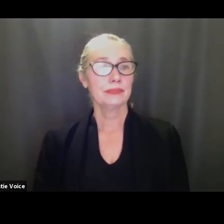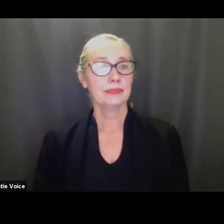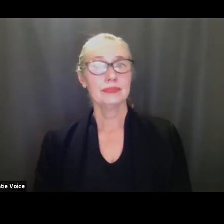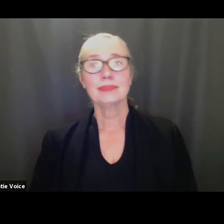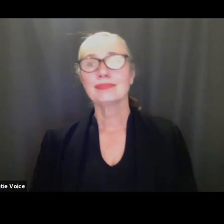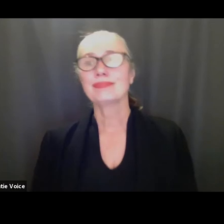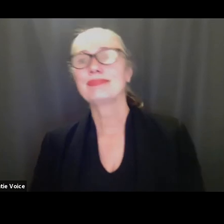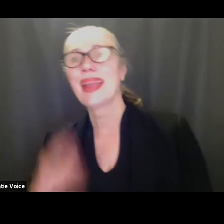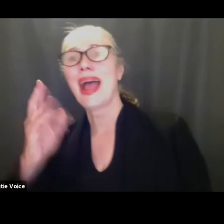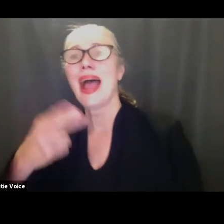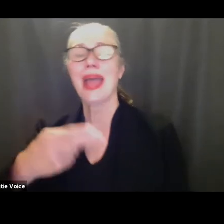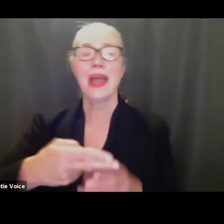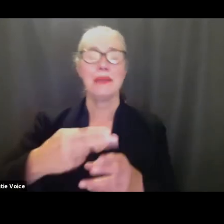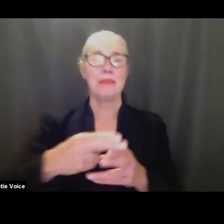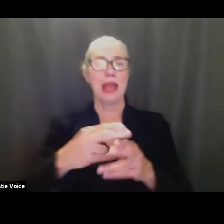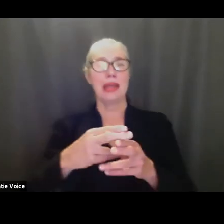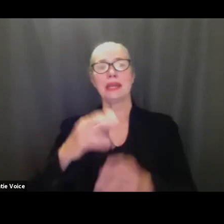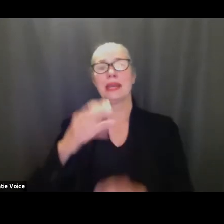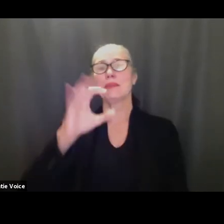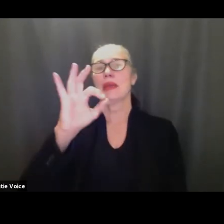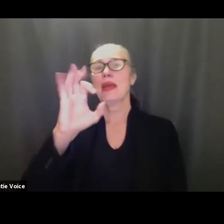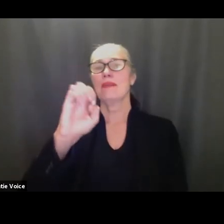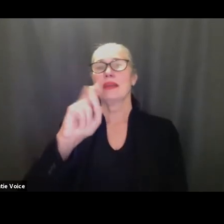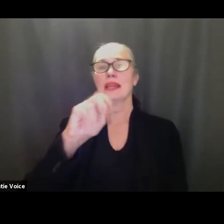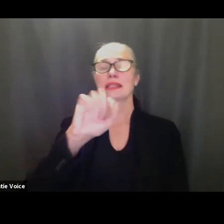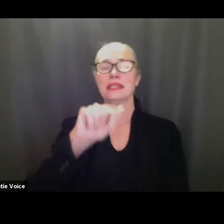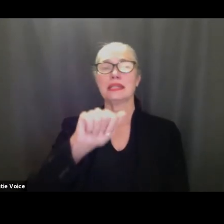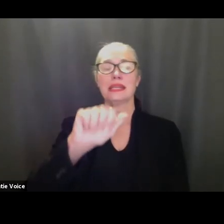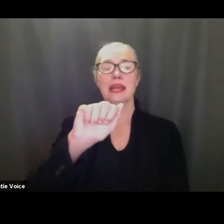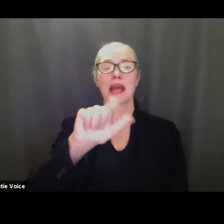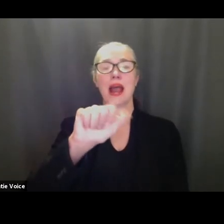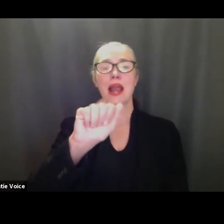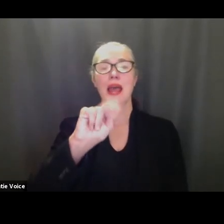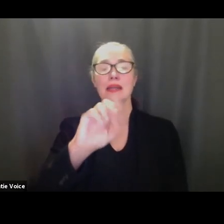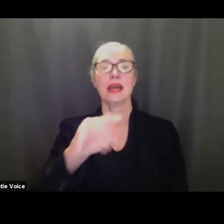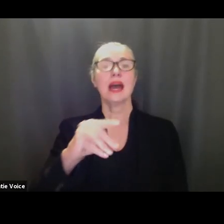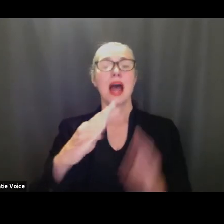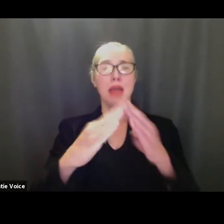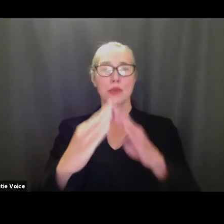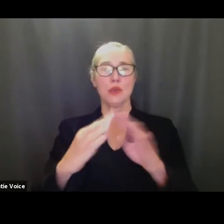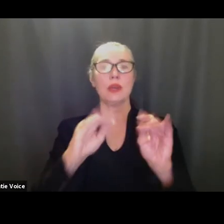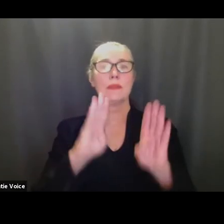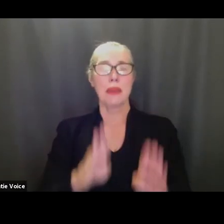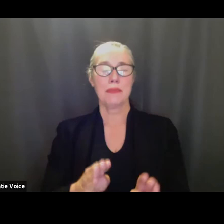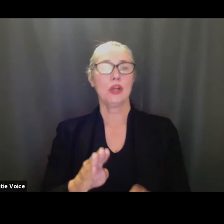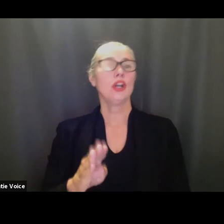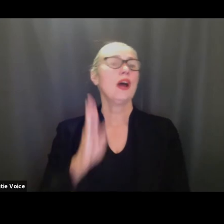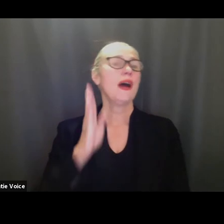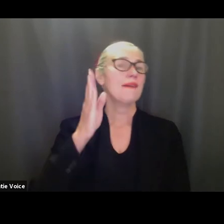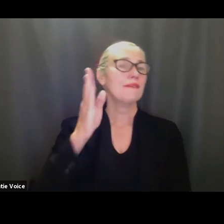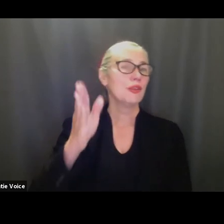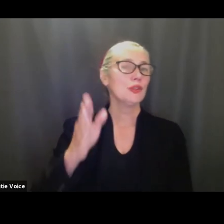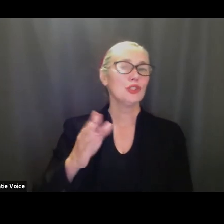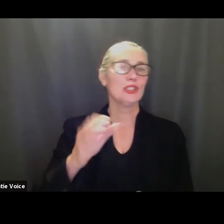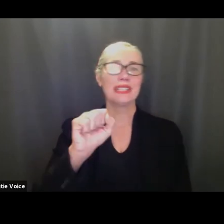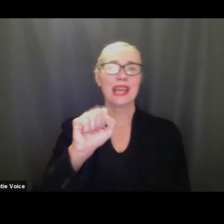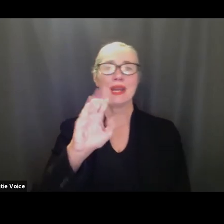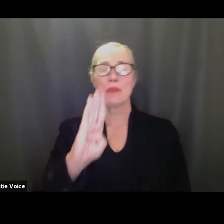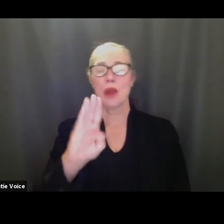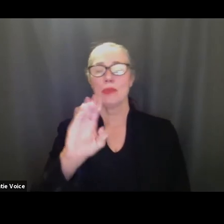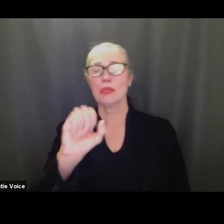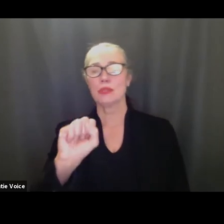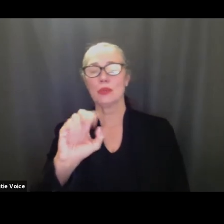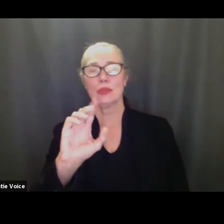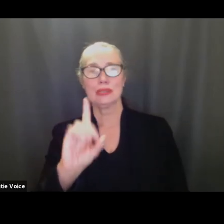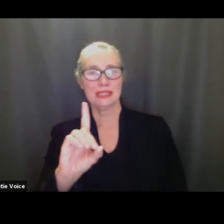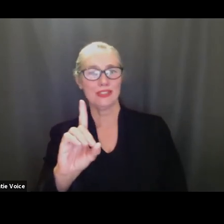hello my name is felicity landa i'm a community member parent of future santa barbara school district students beginning next year and resident of santa